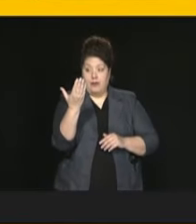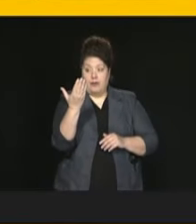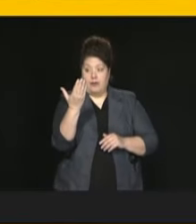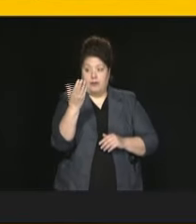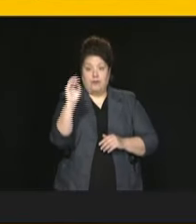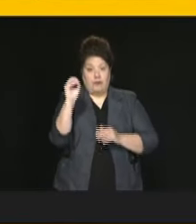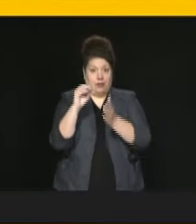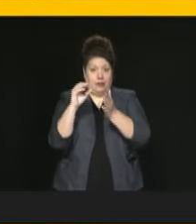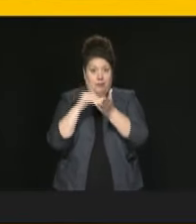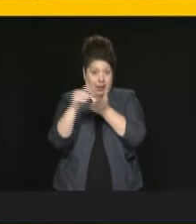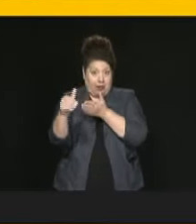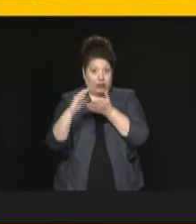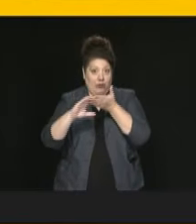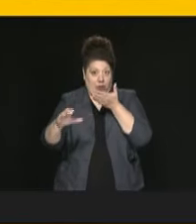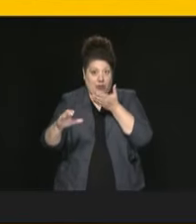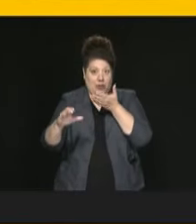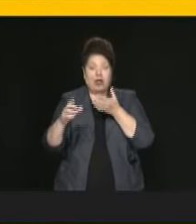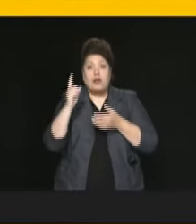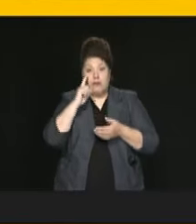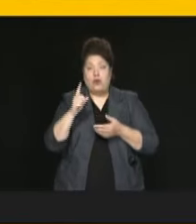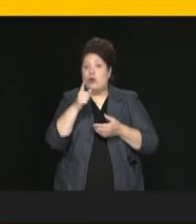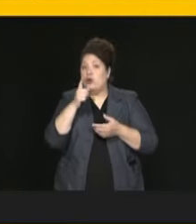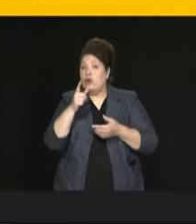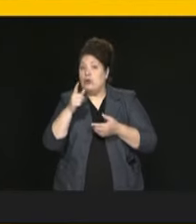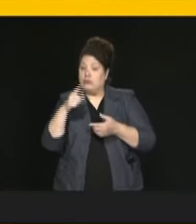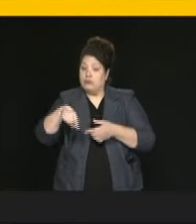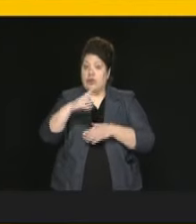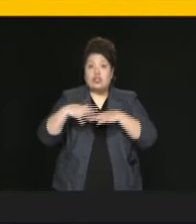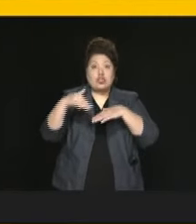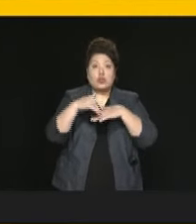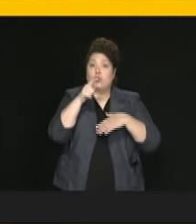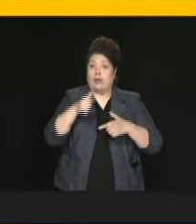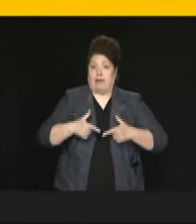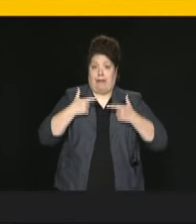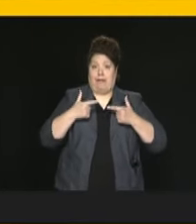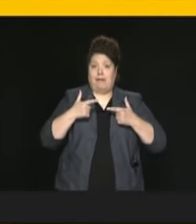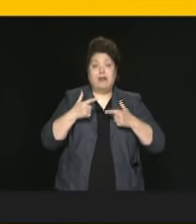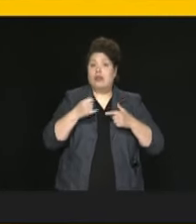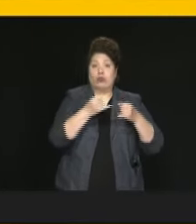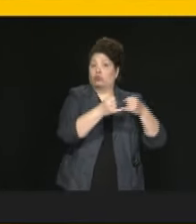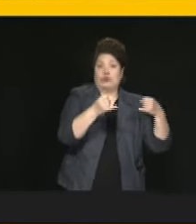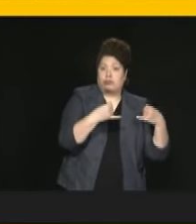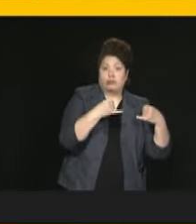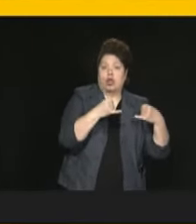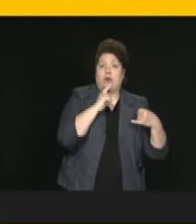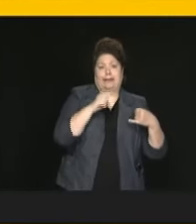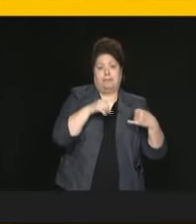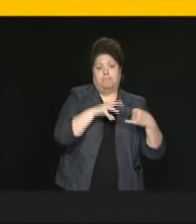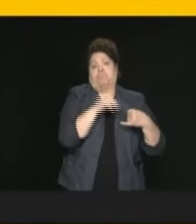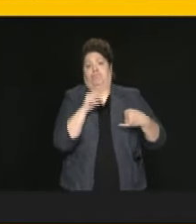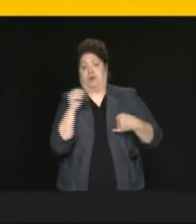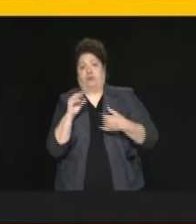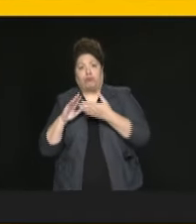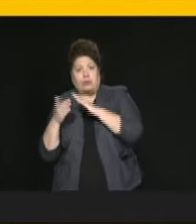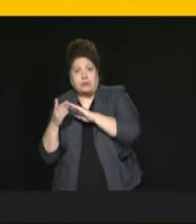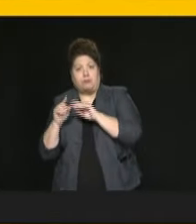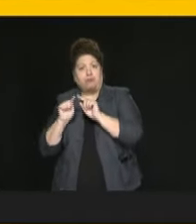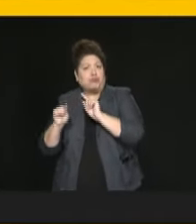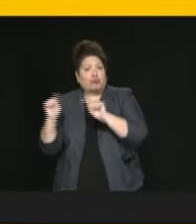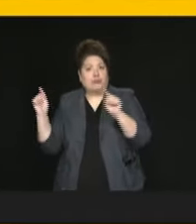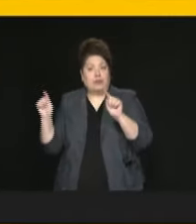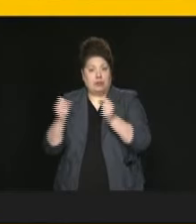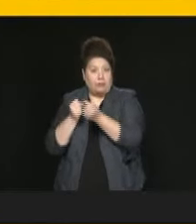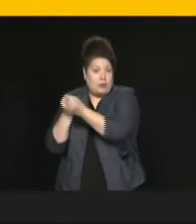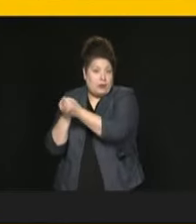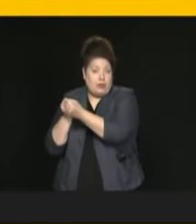for urban and off-reserve Indigenous organizations. We also announced further measures in order to support the most vulnerable,